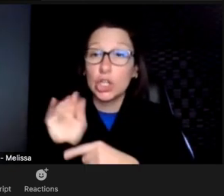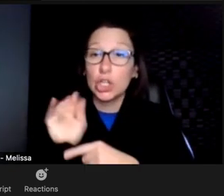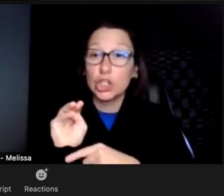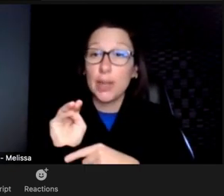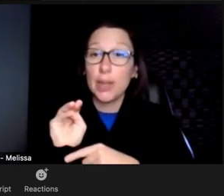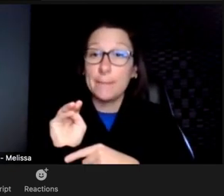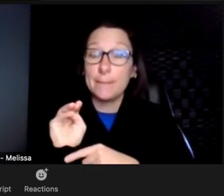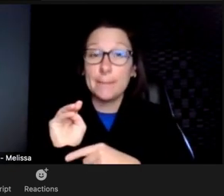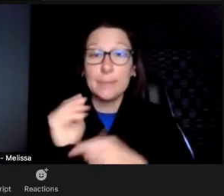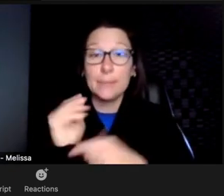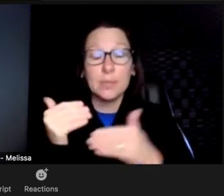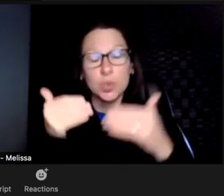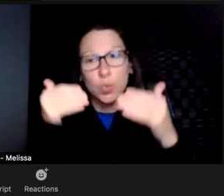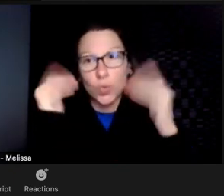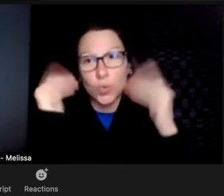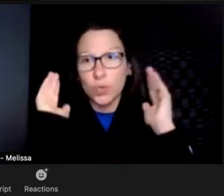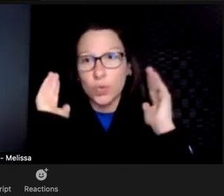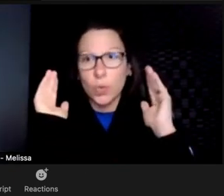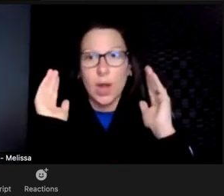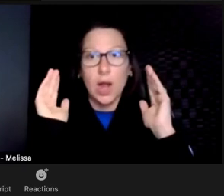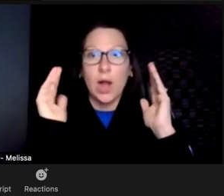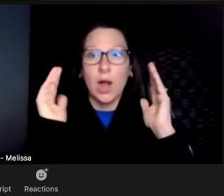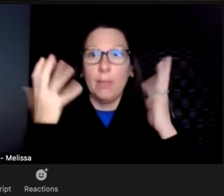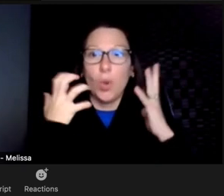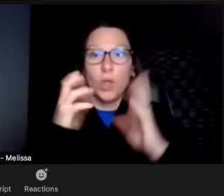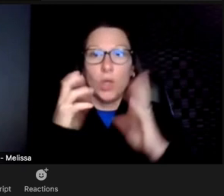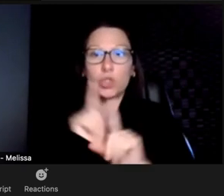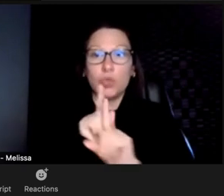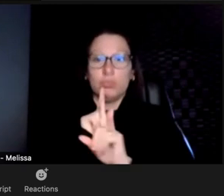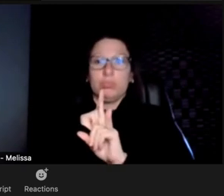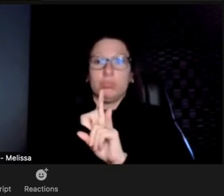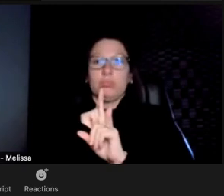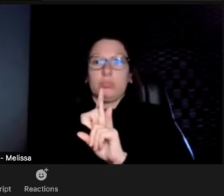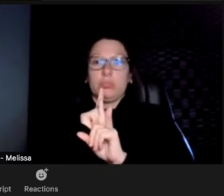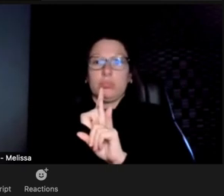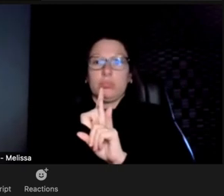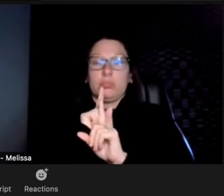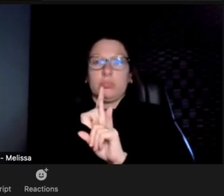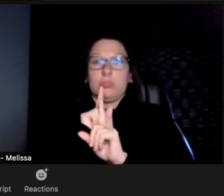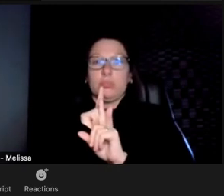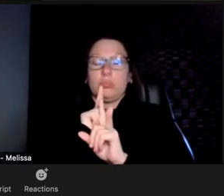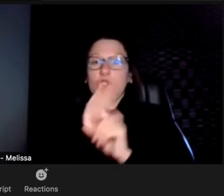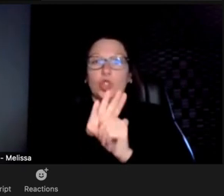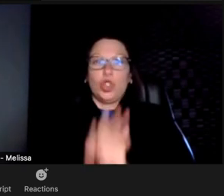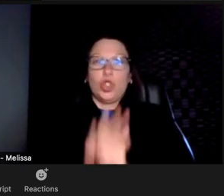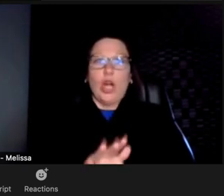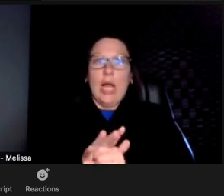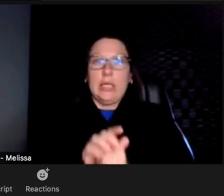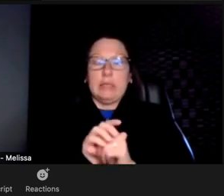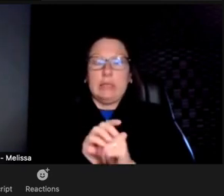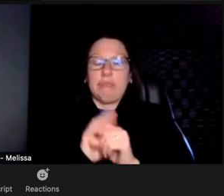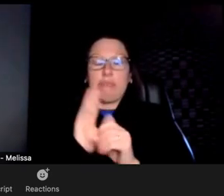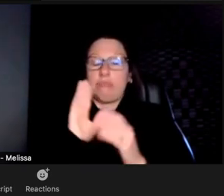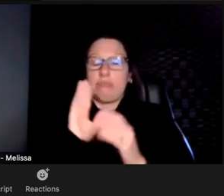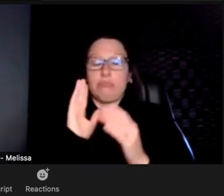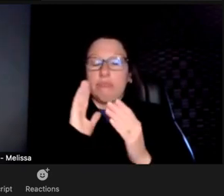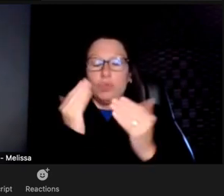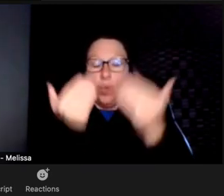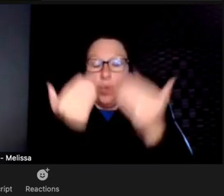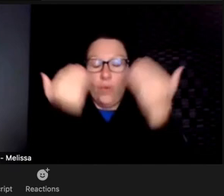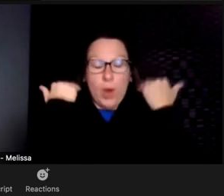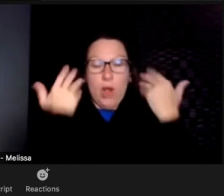overstimulated in the gym and wants to, kind of put their back against the wall and is stressed and overstimulated and doesn't want to participate. Well,